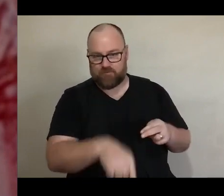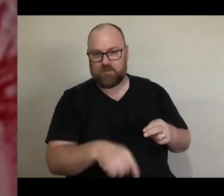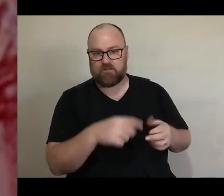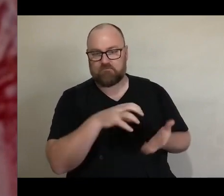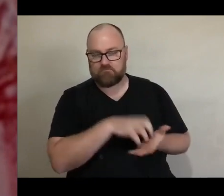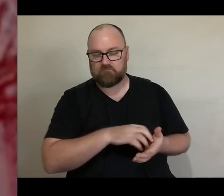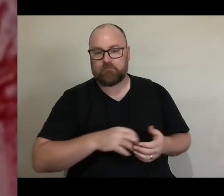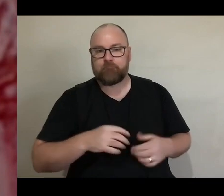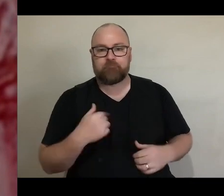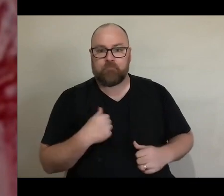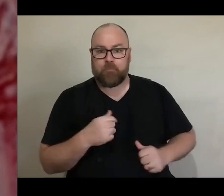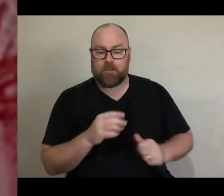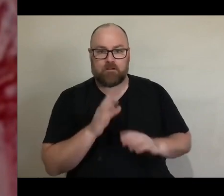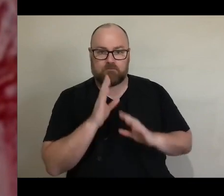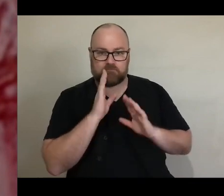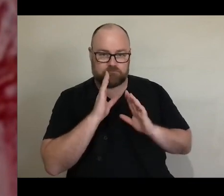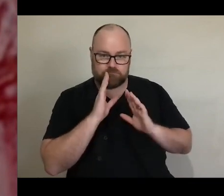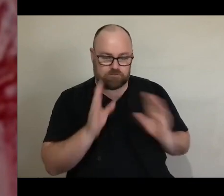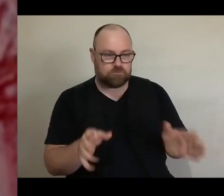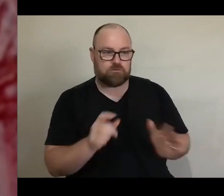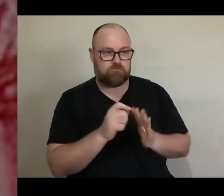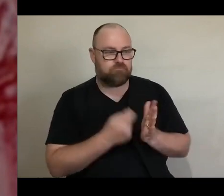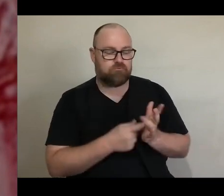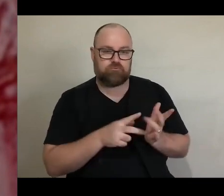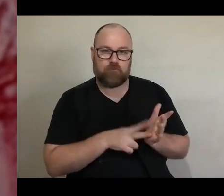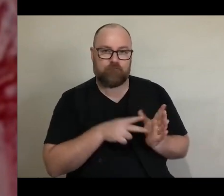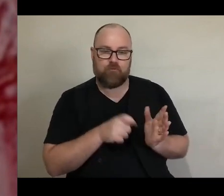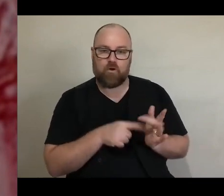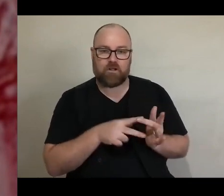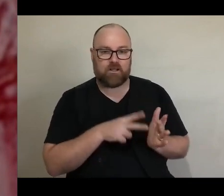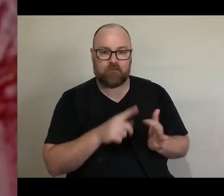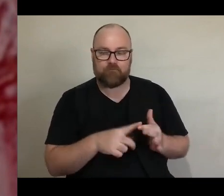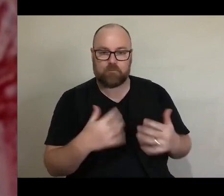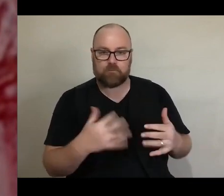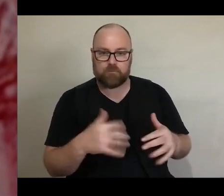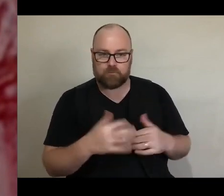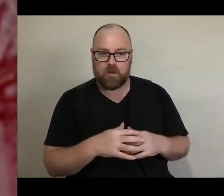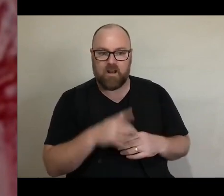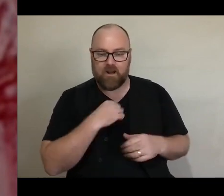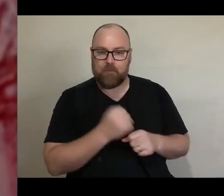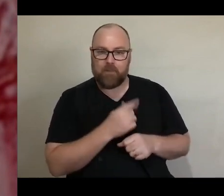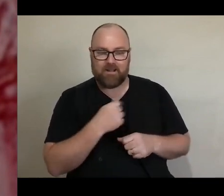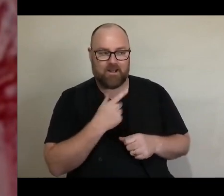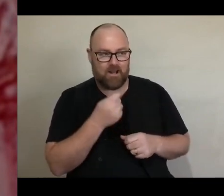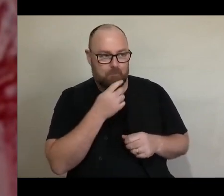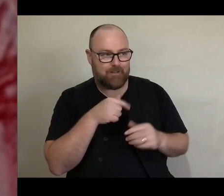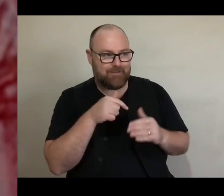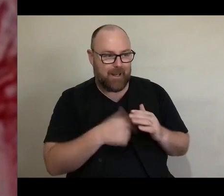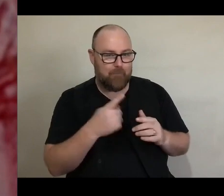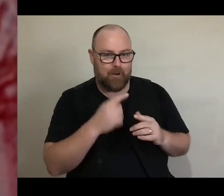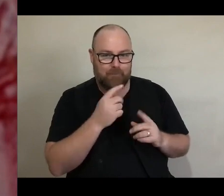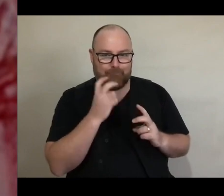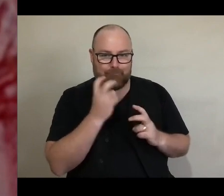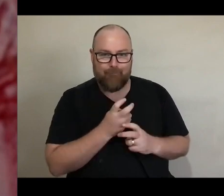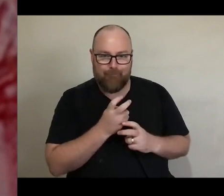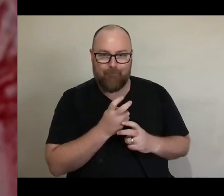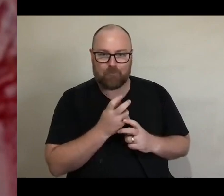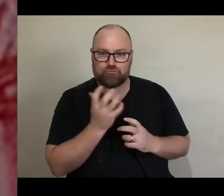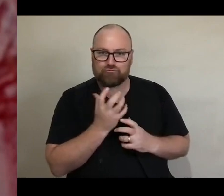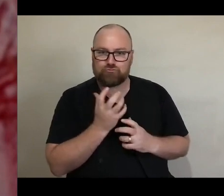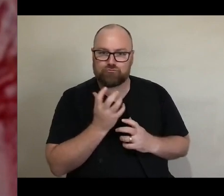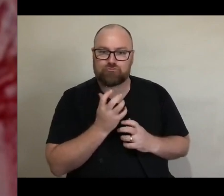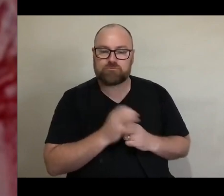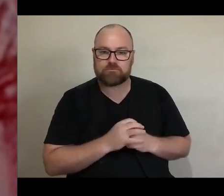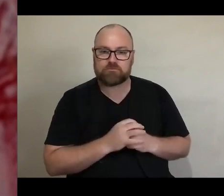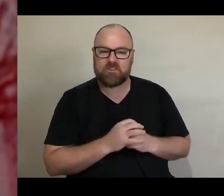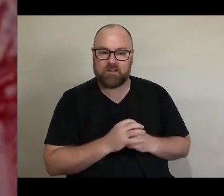evocative presentation that really takes us on quite a deep and dark journey. Before we finish